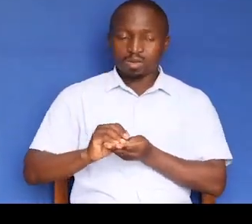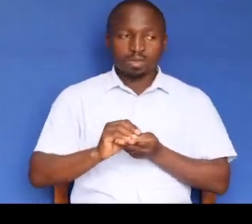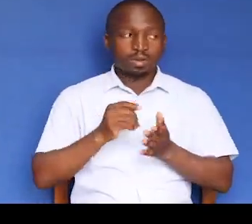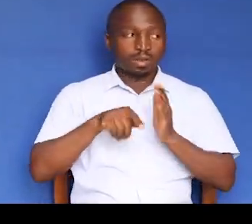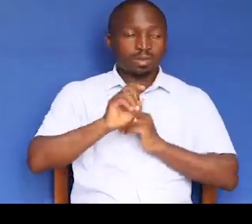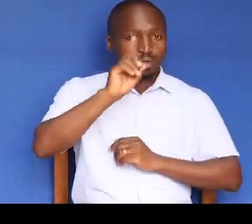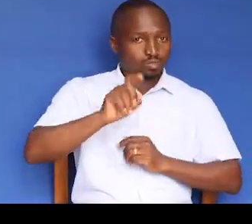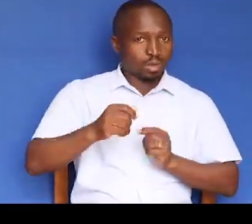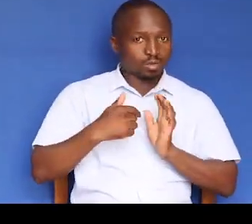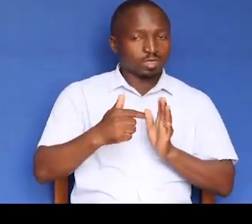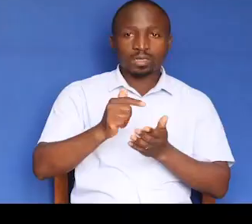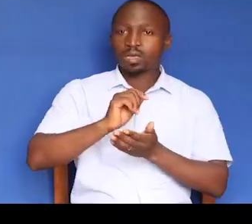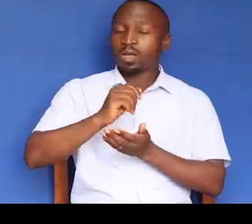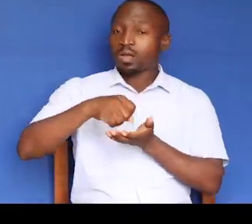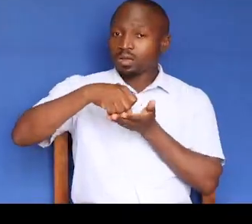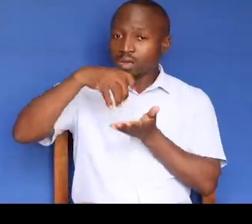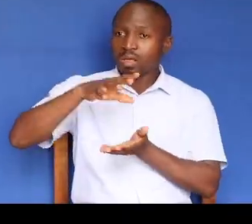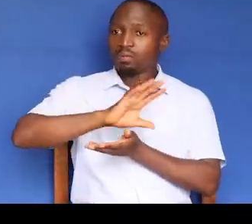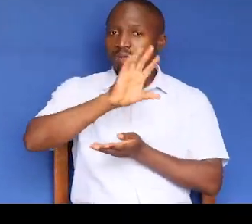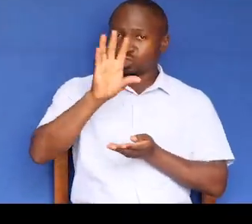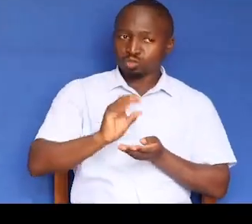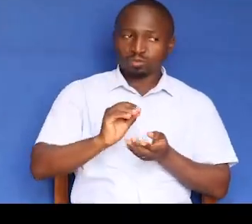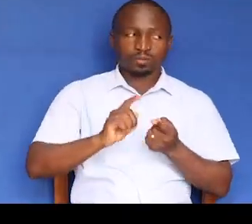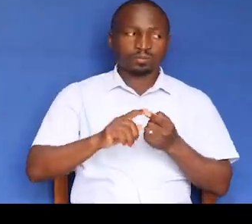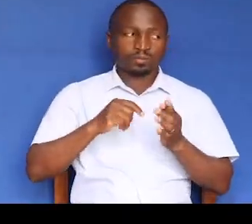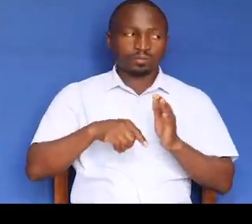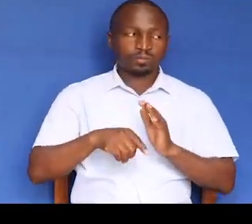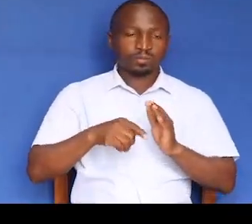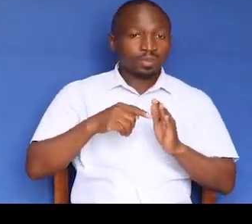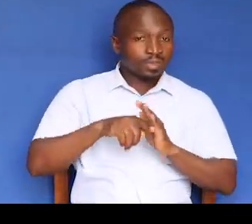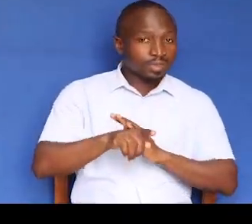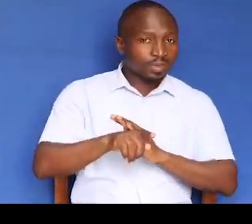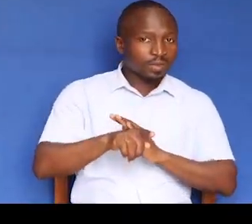from our question. Total cost at 0